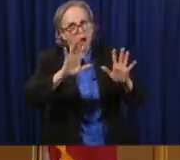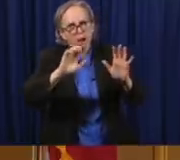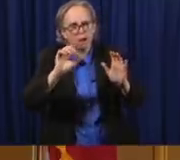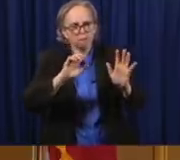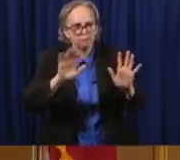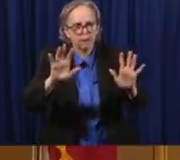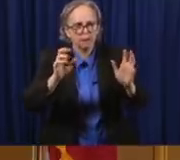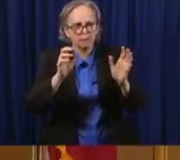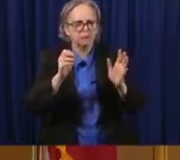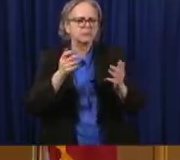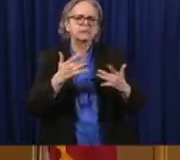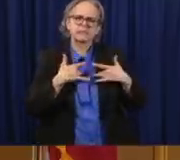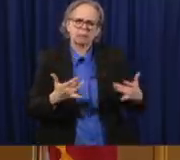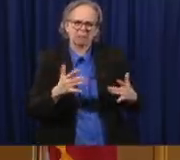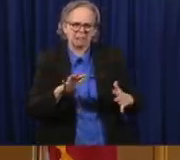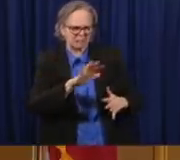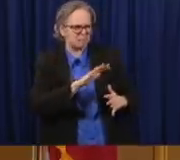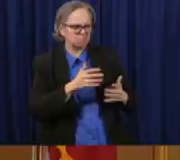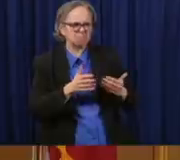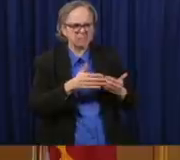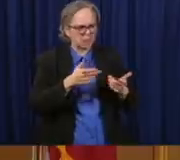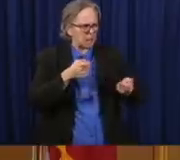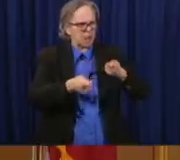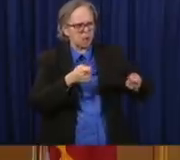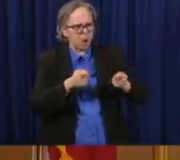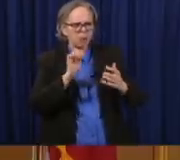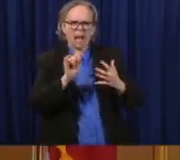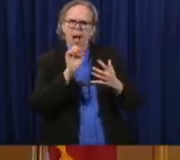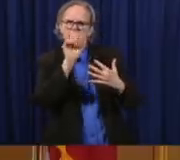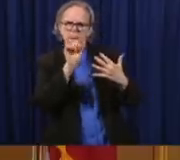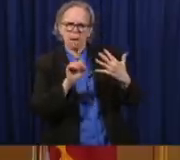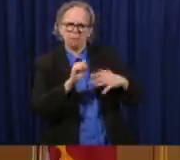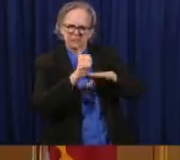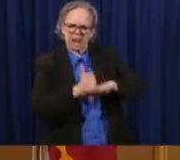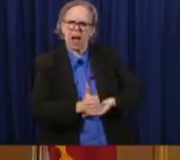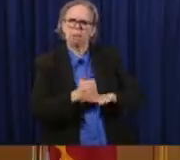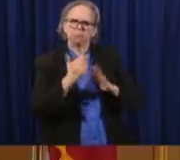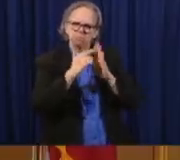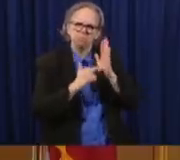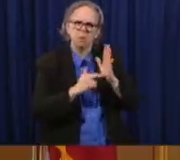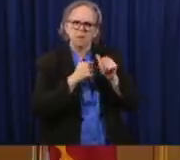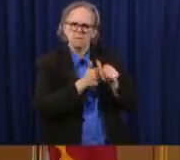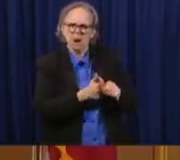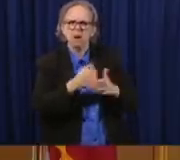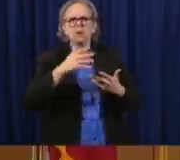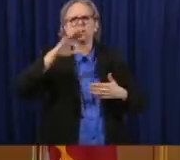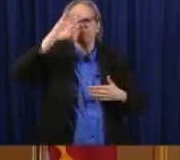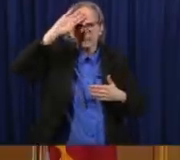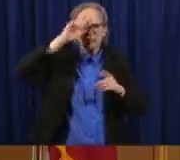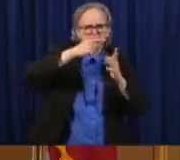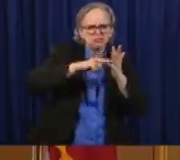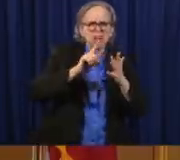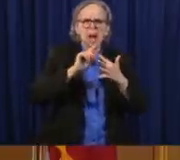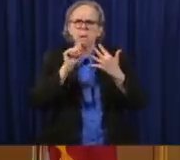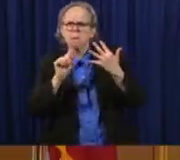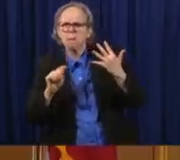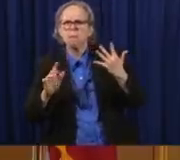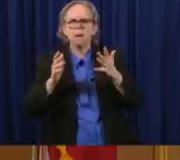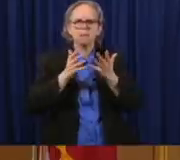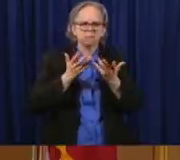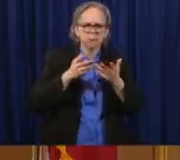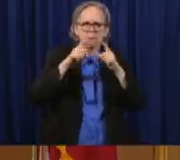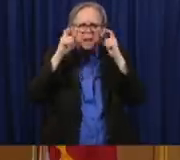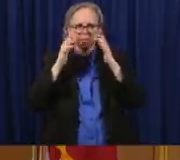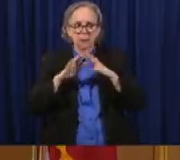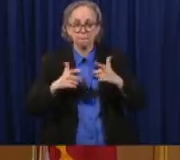can come up and we're going to do these 5 things or 7 things, and we're going to do them well, and we're going to check temperatures, and we're going to do all this. When you get into bigger